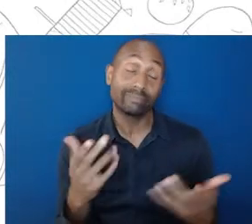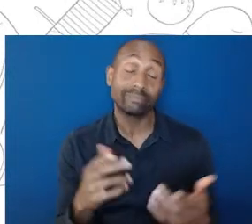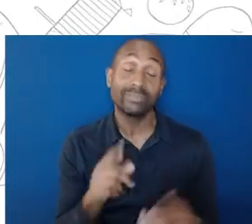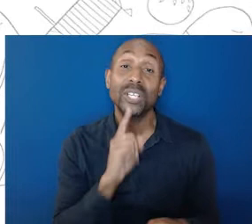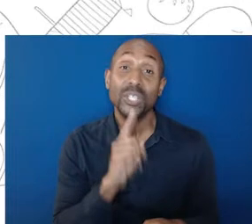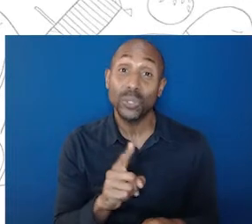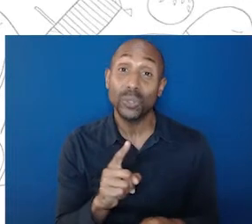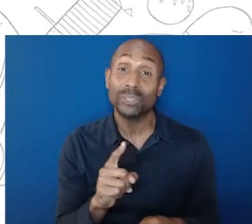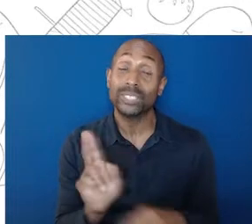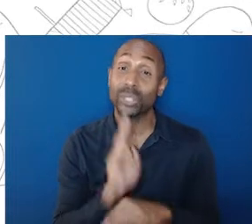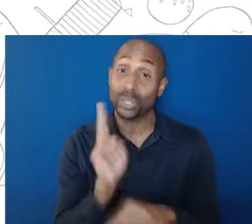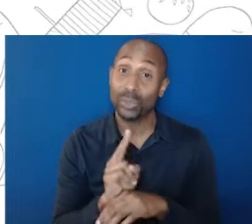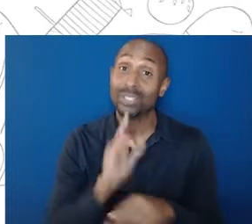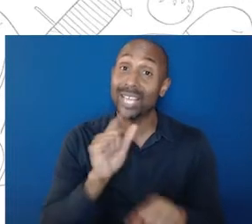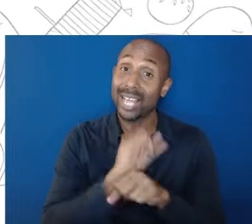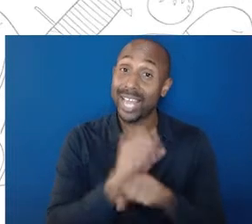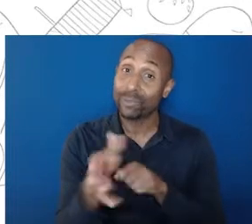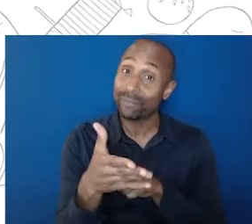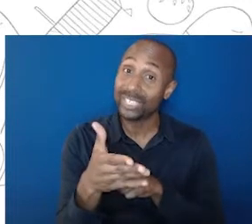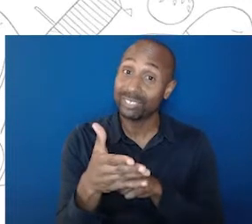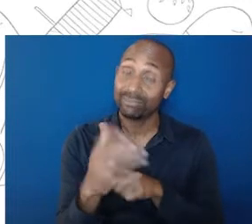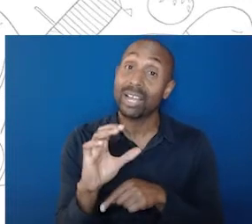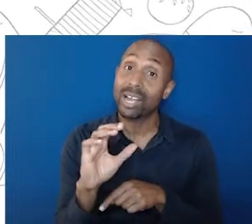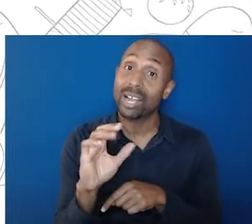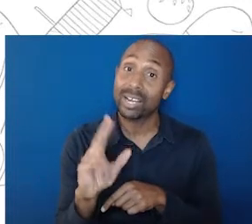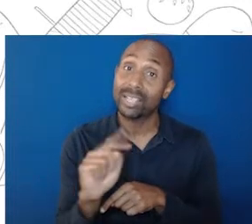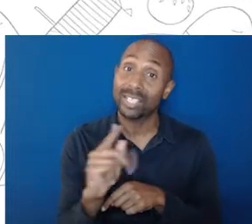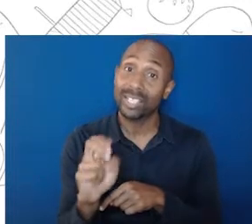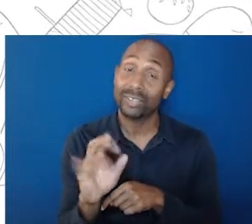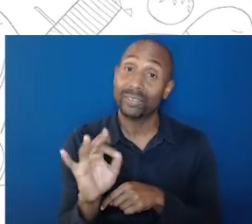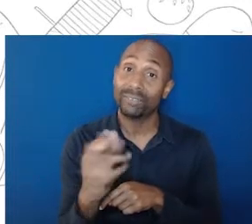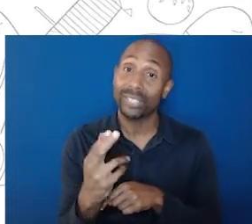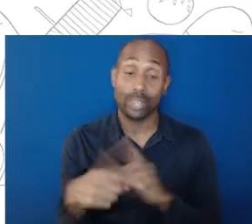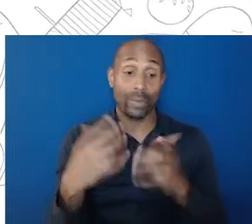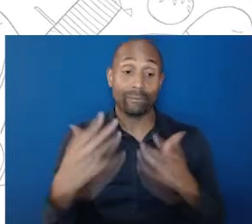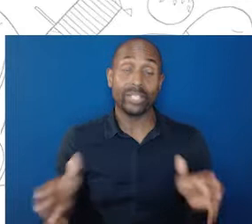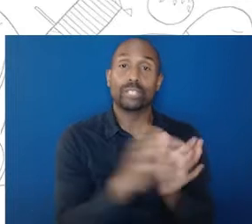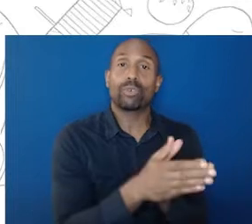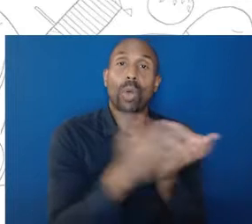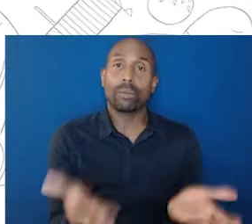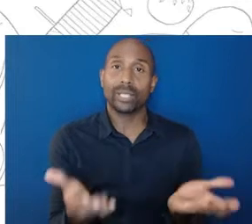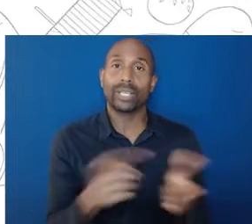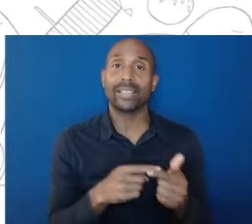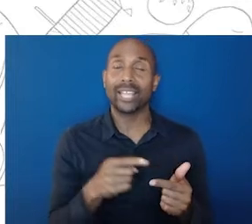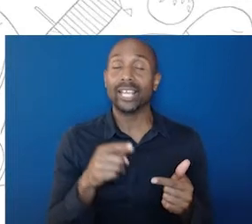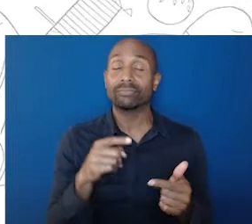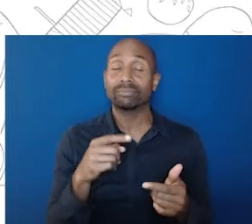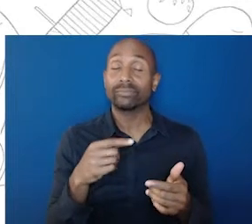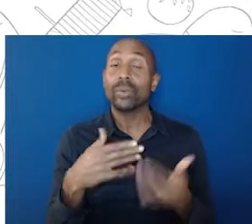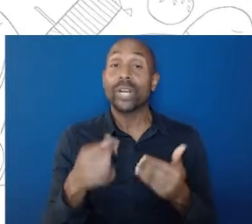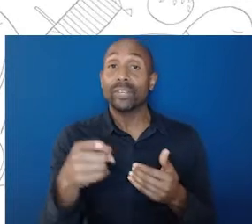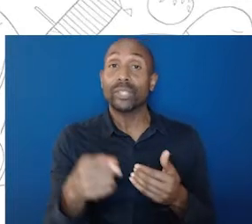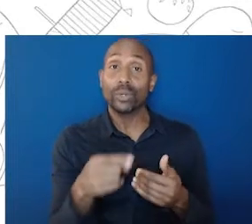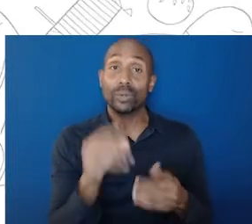actual cuttlefish. And then you take it apart, and then you have your pieces. You could also, I believe, you